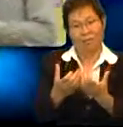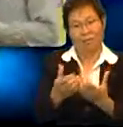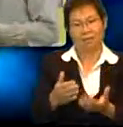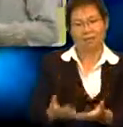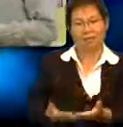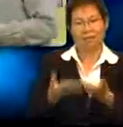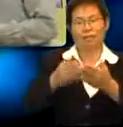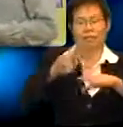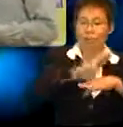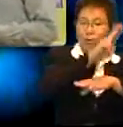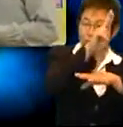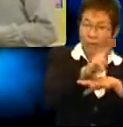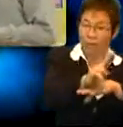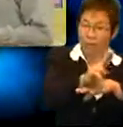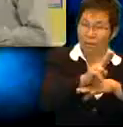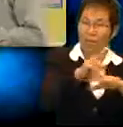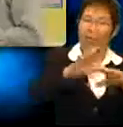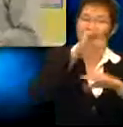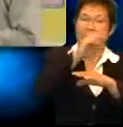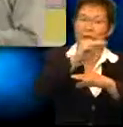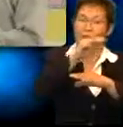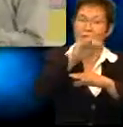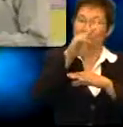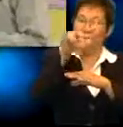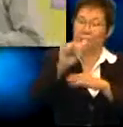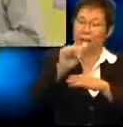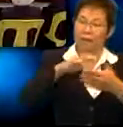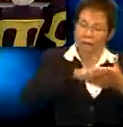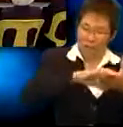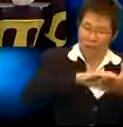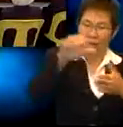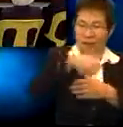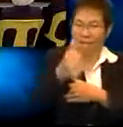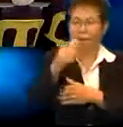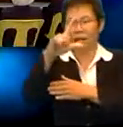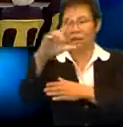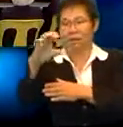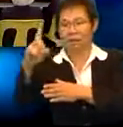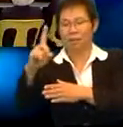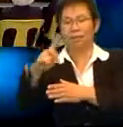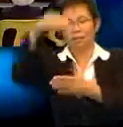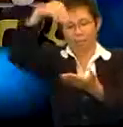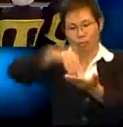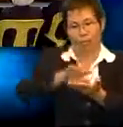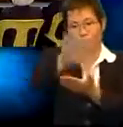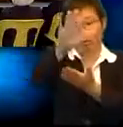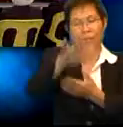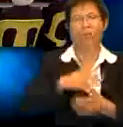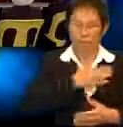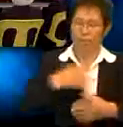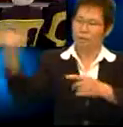one presentation using Manila card and another presentation using an LCD